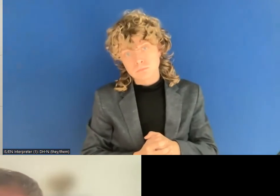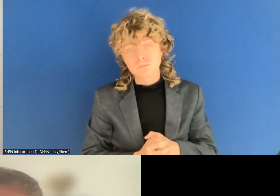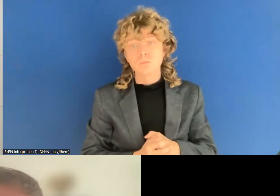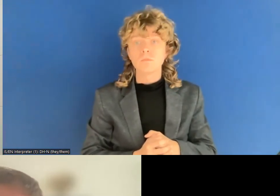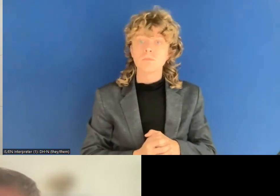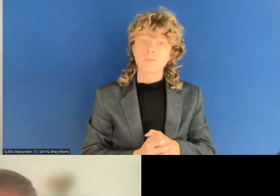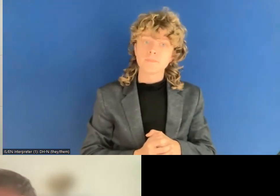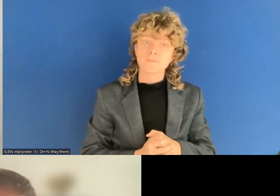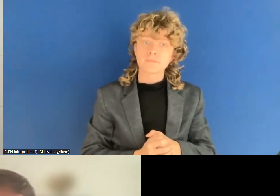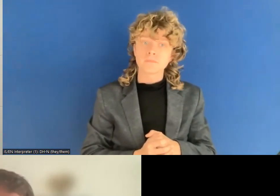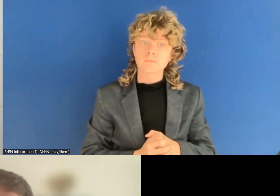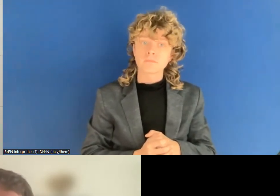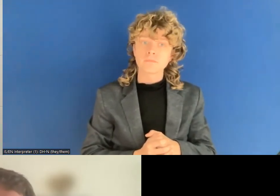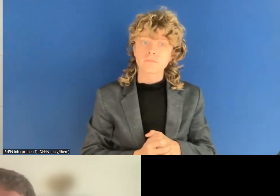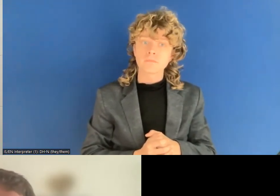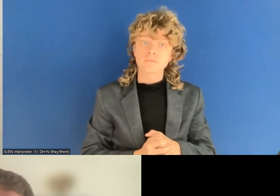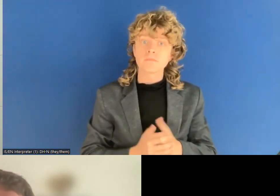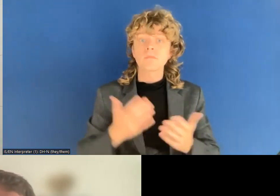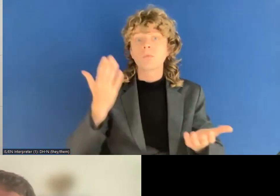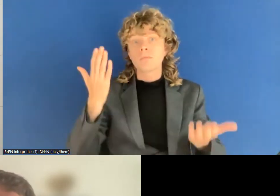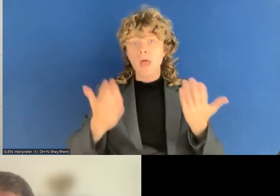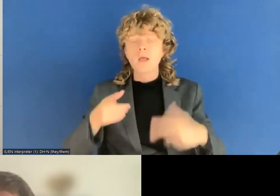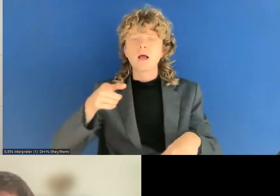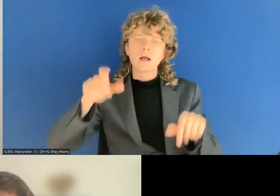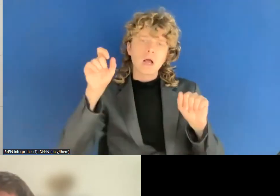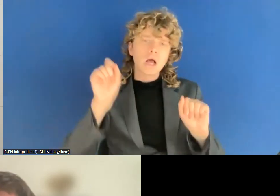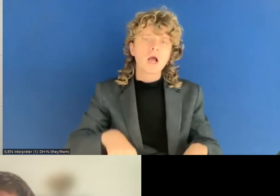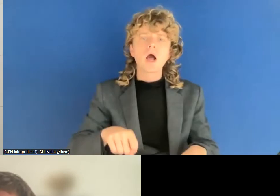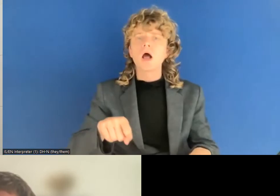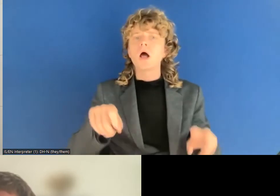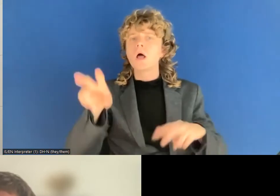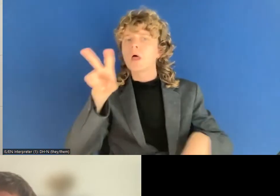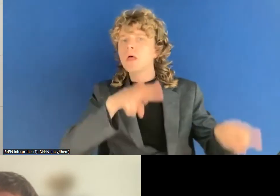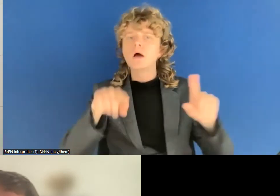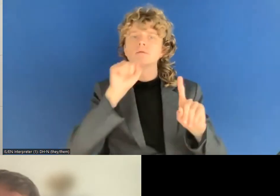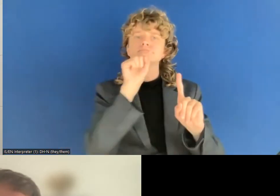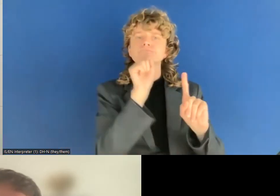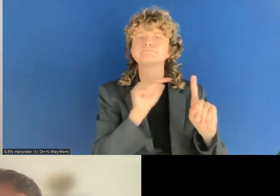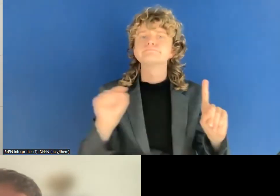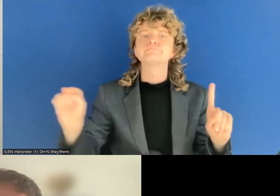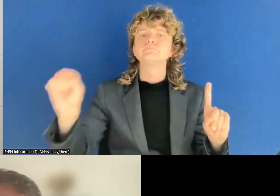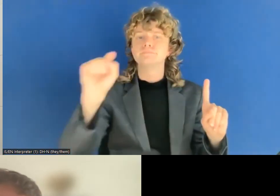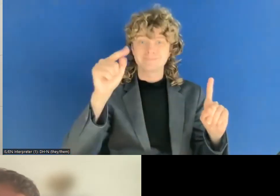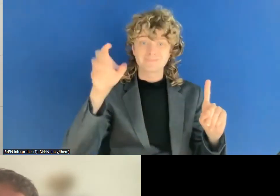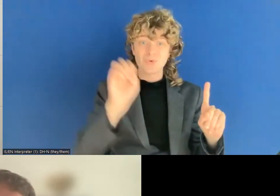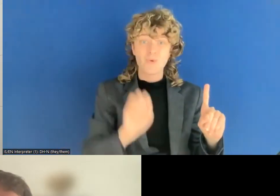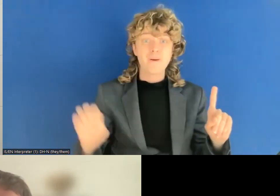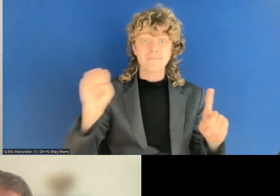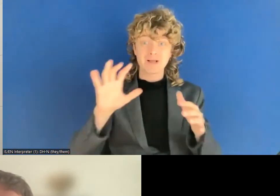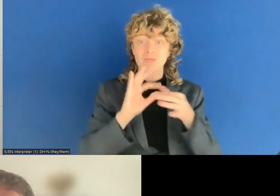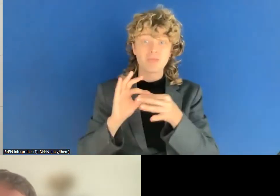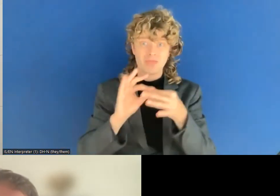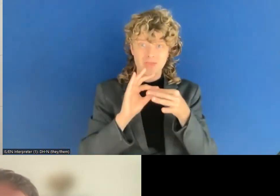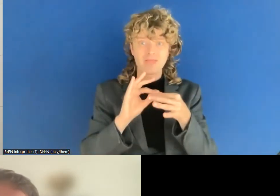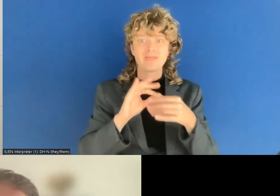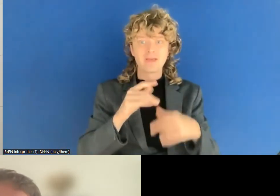maybe it's not the job for the European Union to do that, but sometimes people need some help